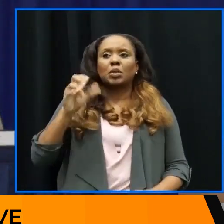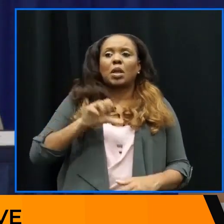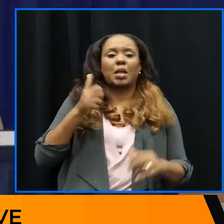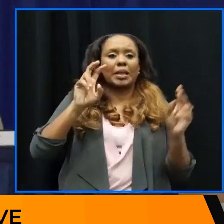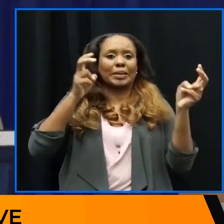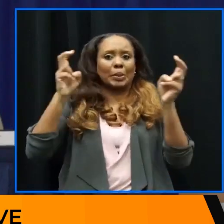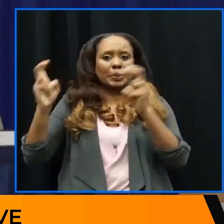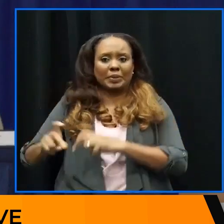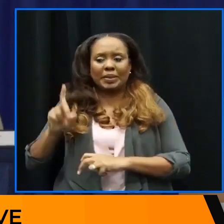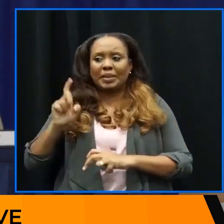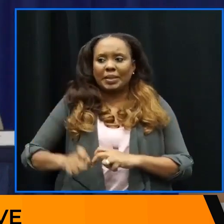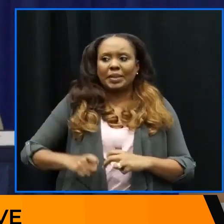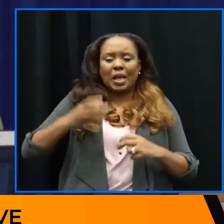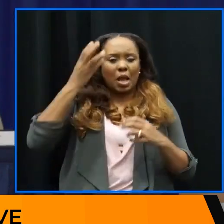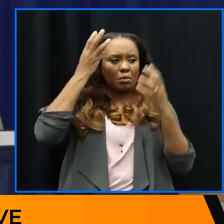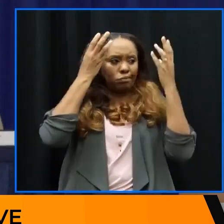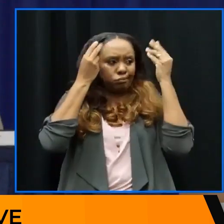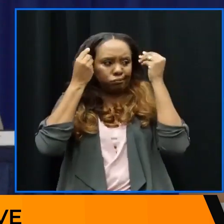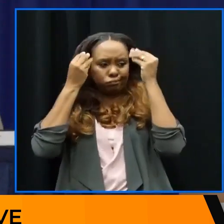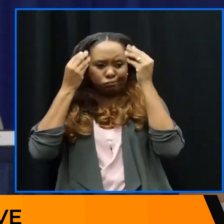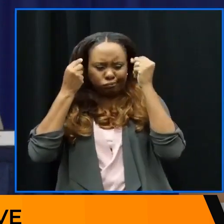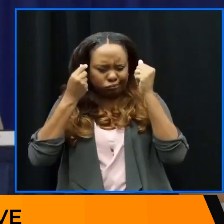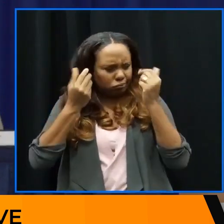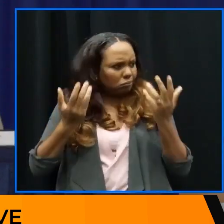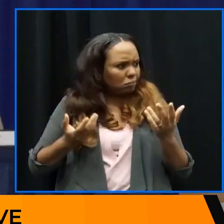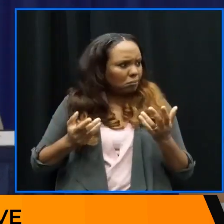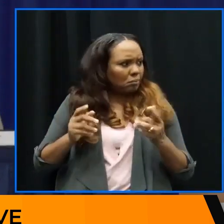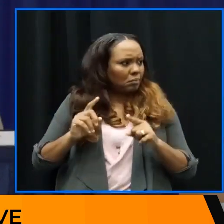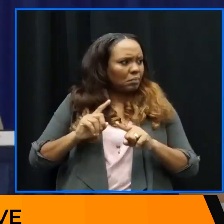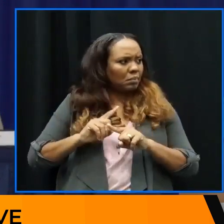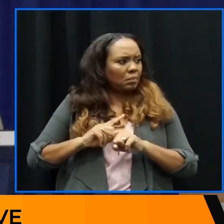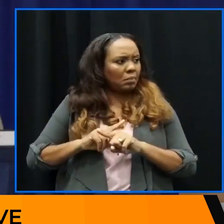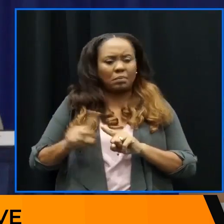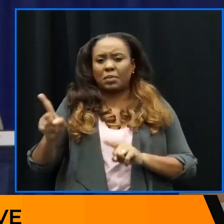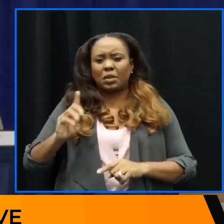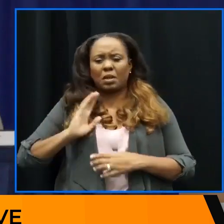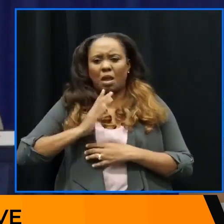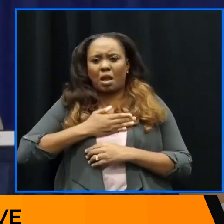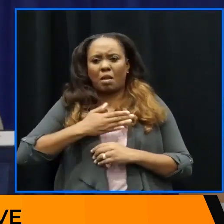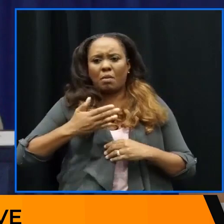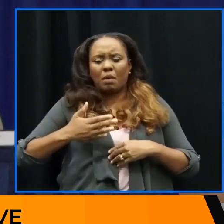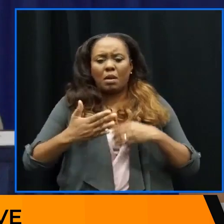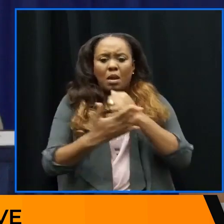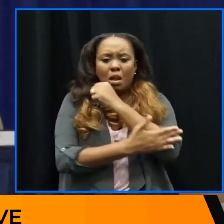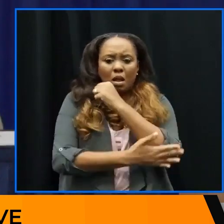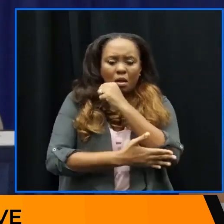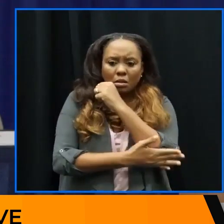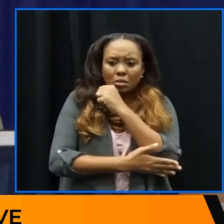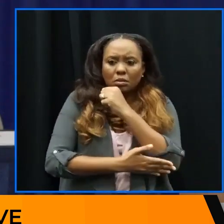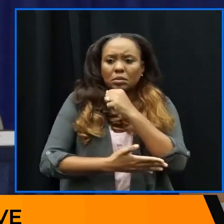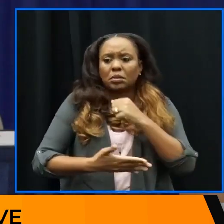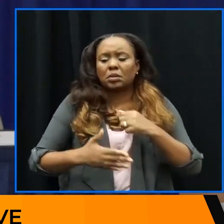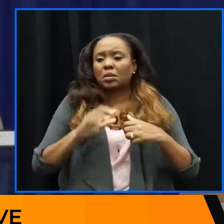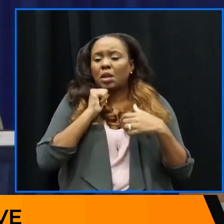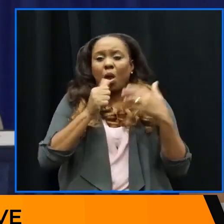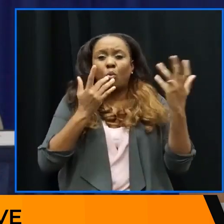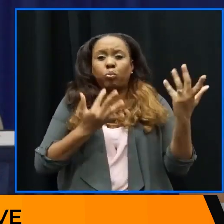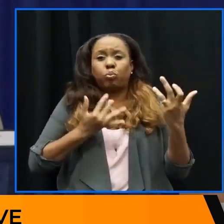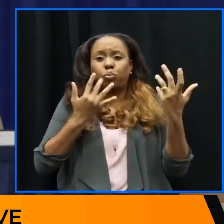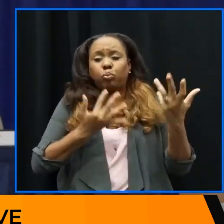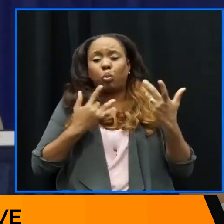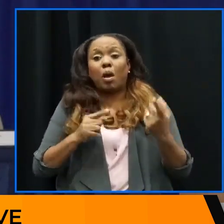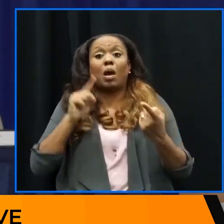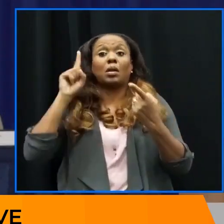is remarkable for us that our country is one that is exemplar not waiting until a